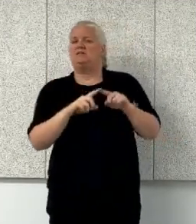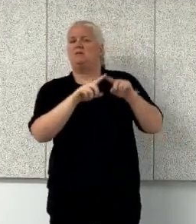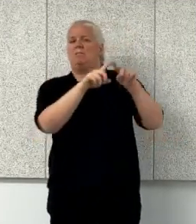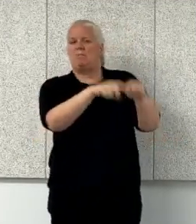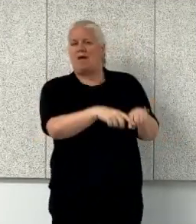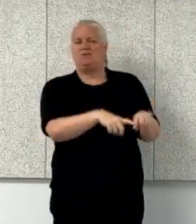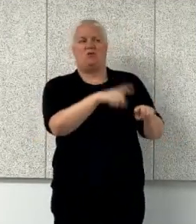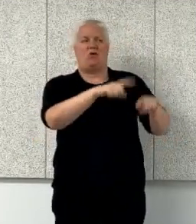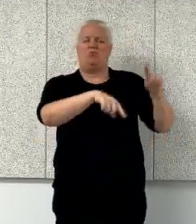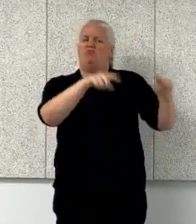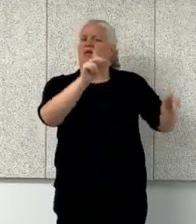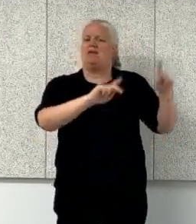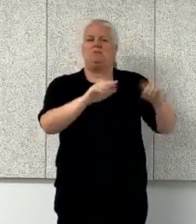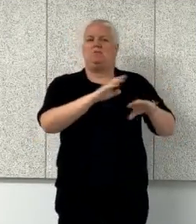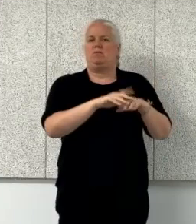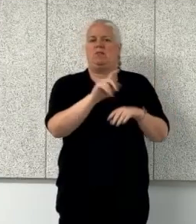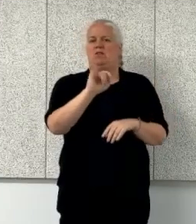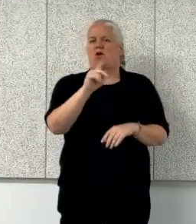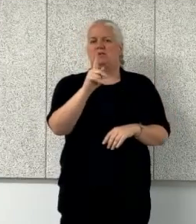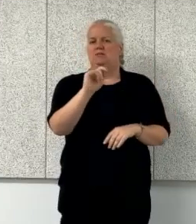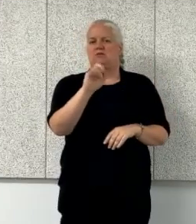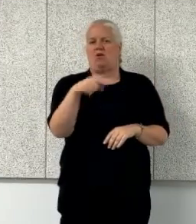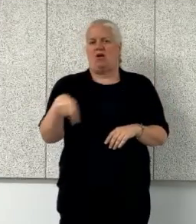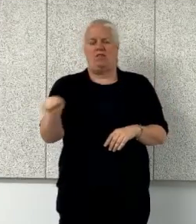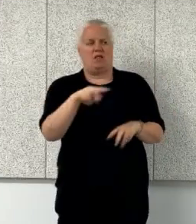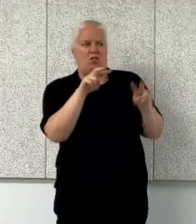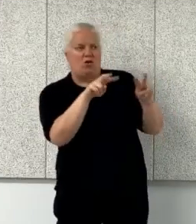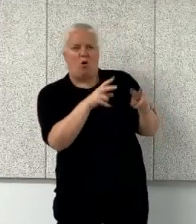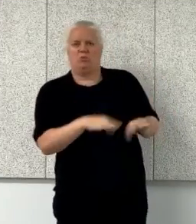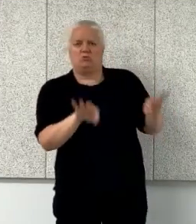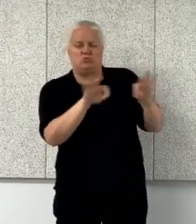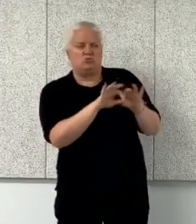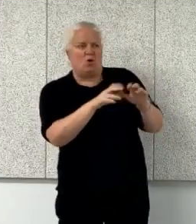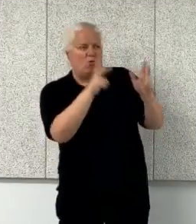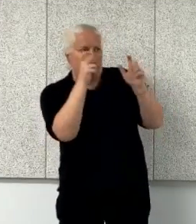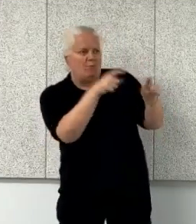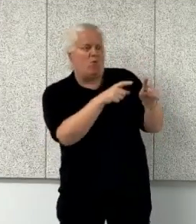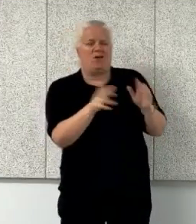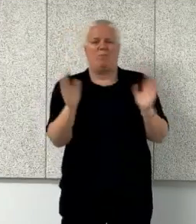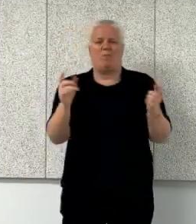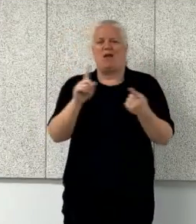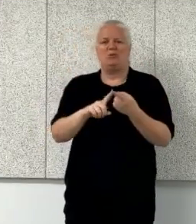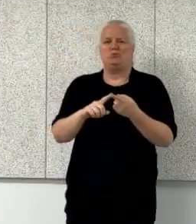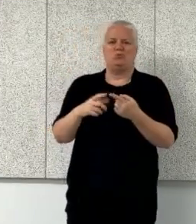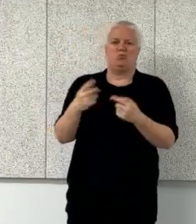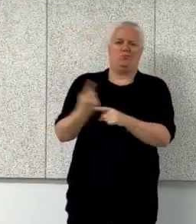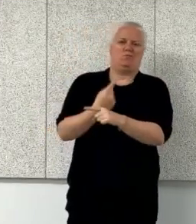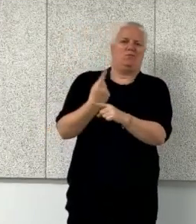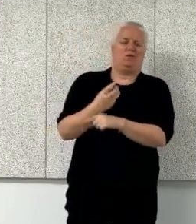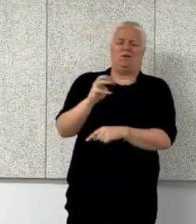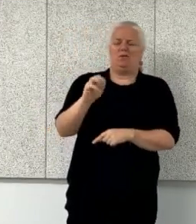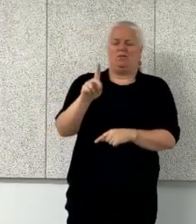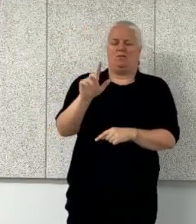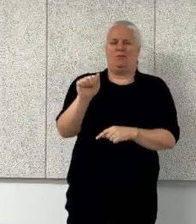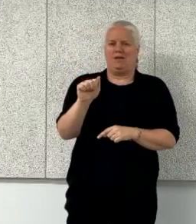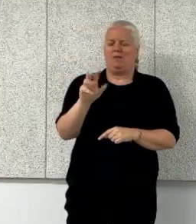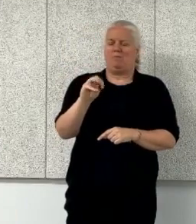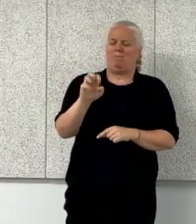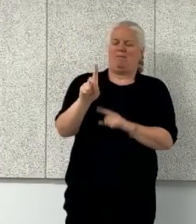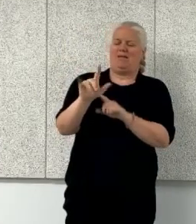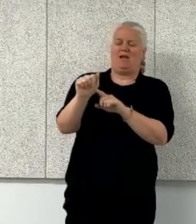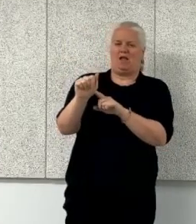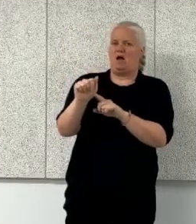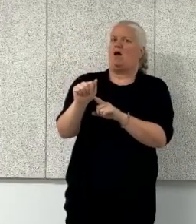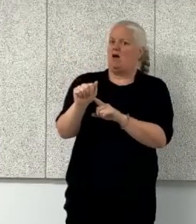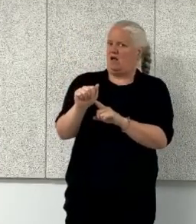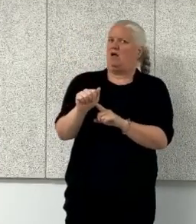sources, are saying on TikTok and, you know, Instagram to a lesser extent, than what they're seeing on mainstream media. And that's a trend that is very much on the rise and is